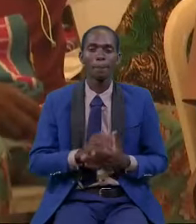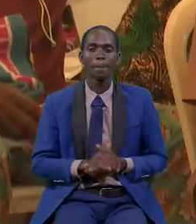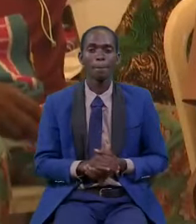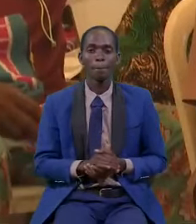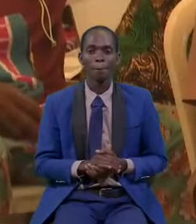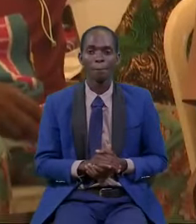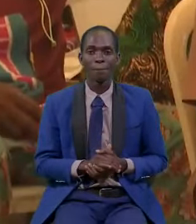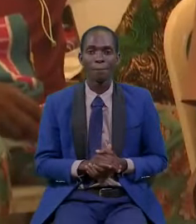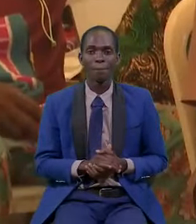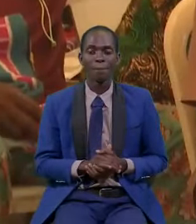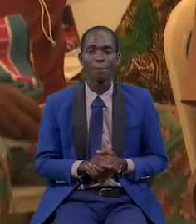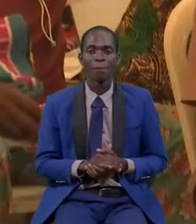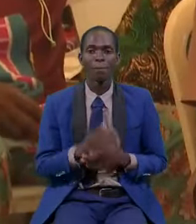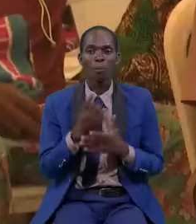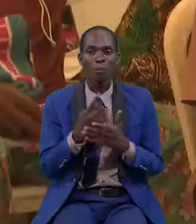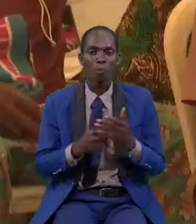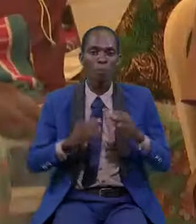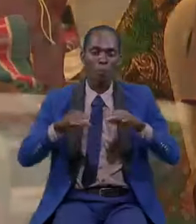What gives assurance